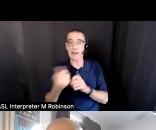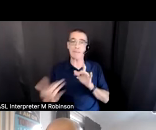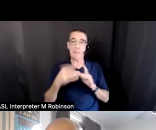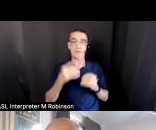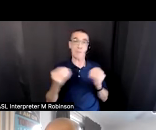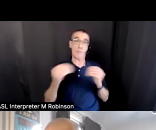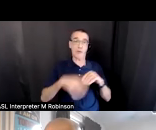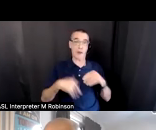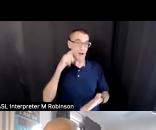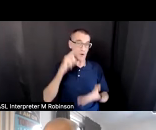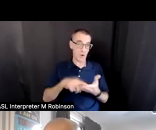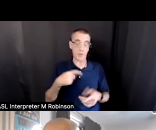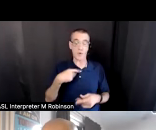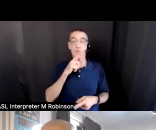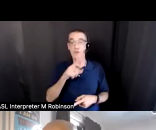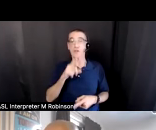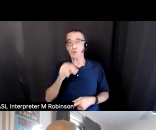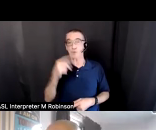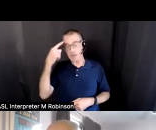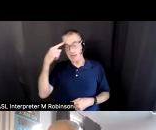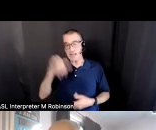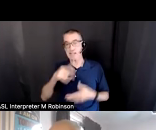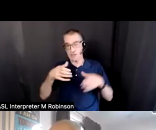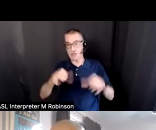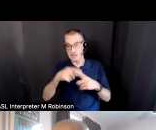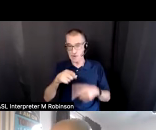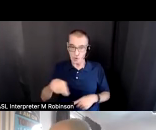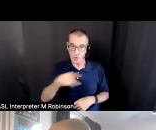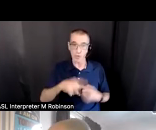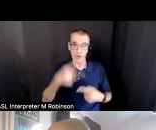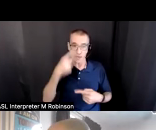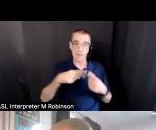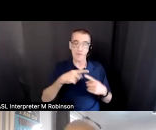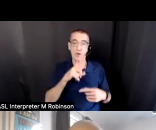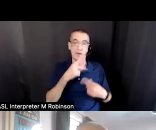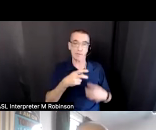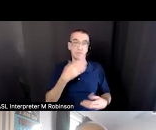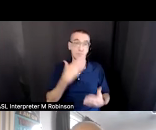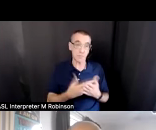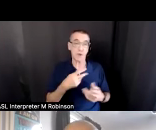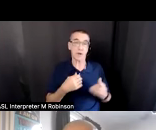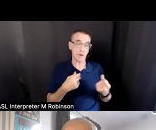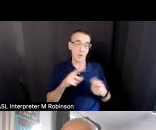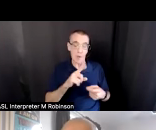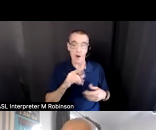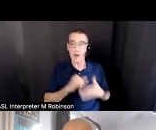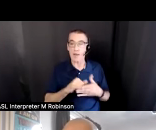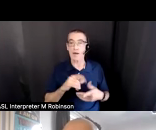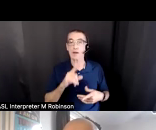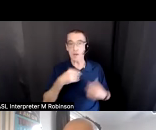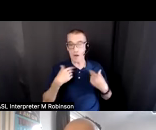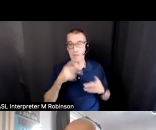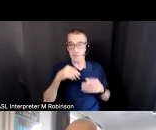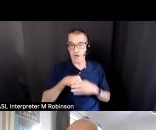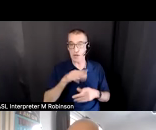noticed. And we really do think this is a chance for you also to think very concretely of where are the young people